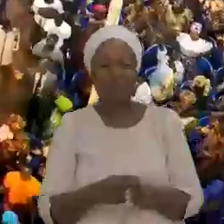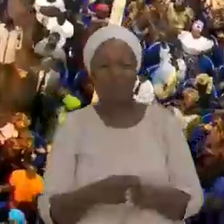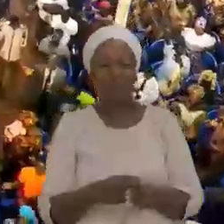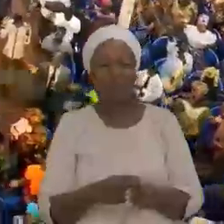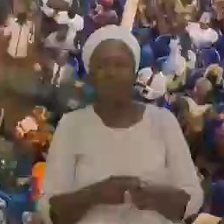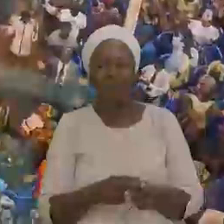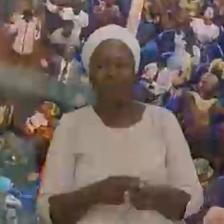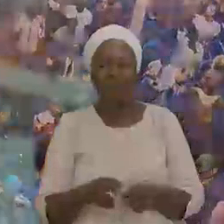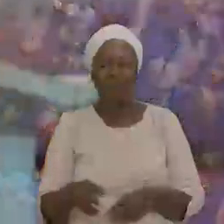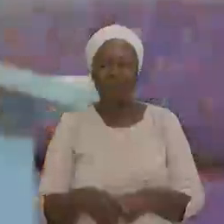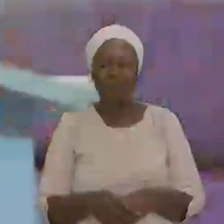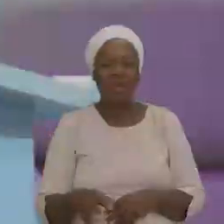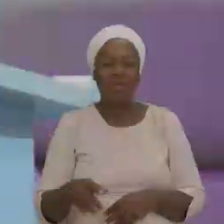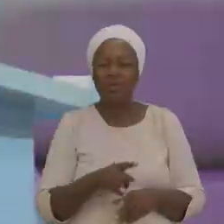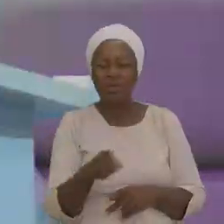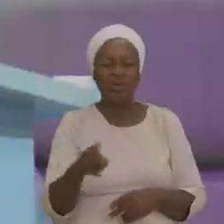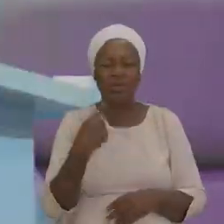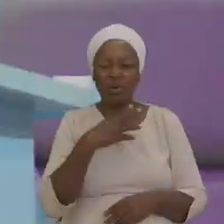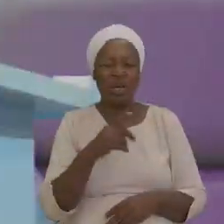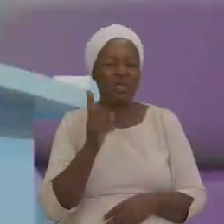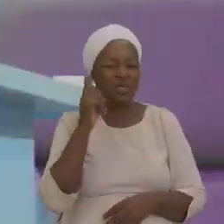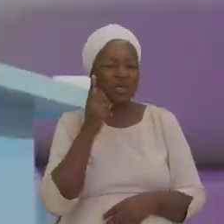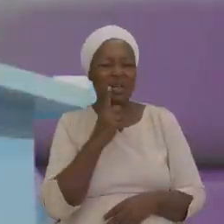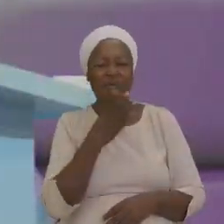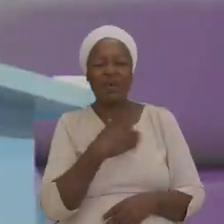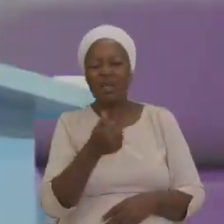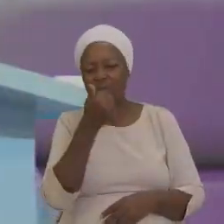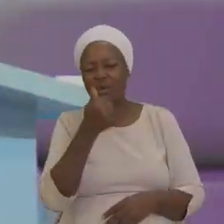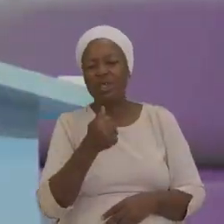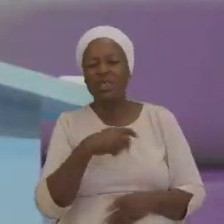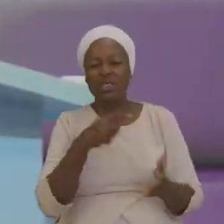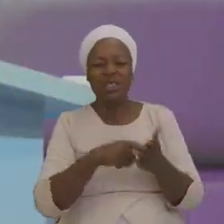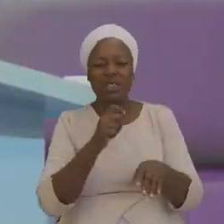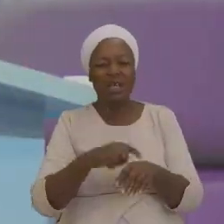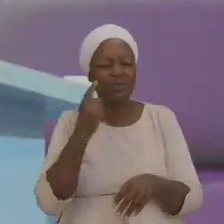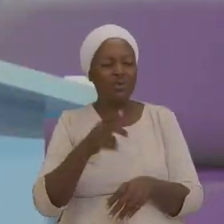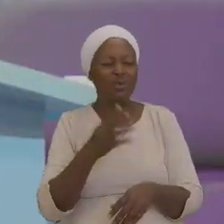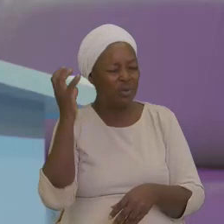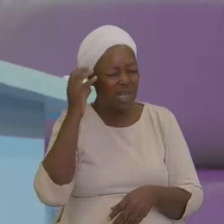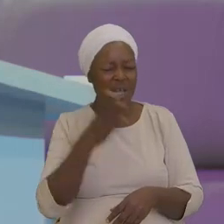Those who are deaf and dumb, there's a time for them to hear and to speak.